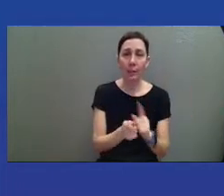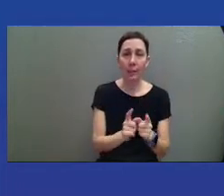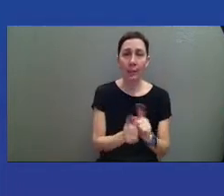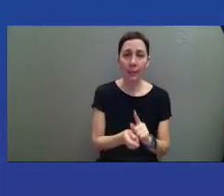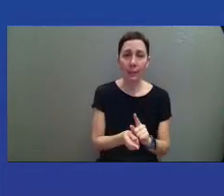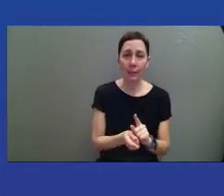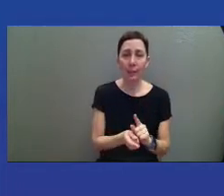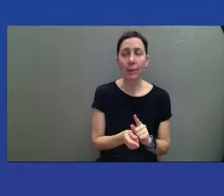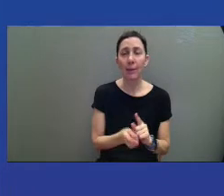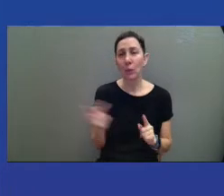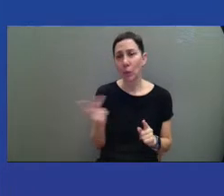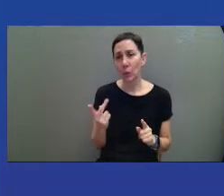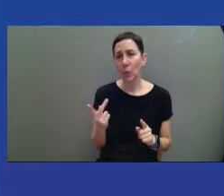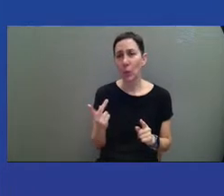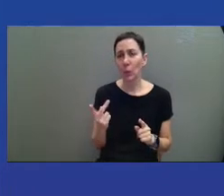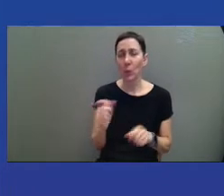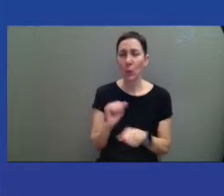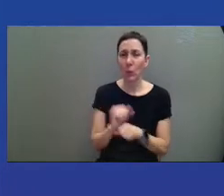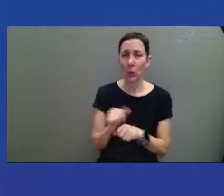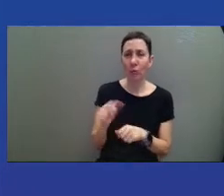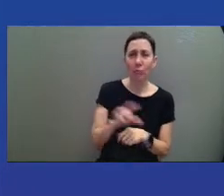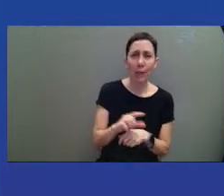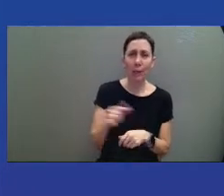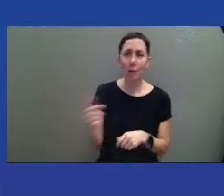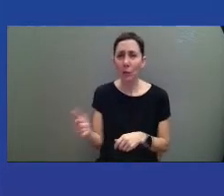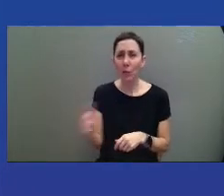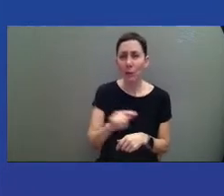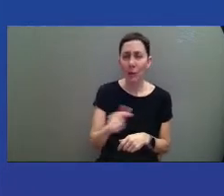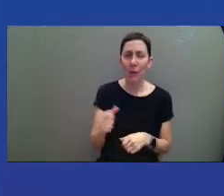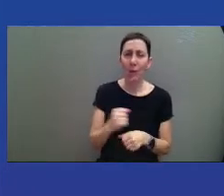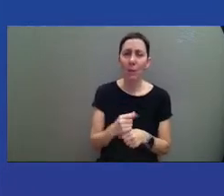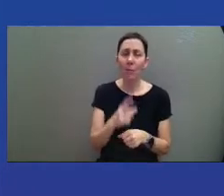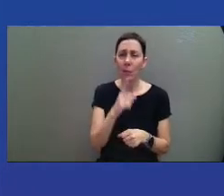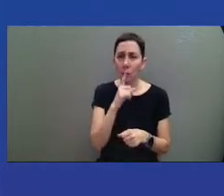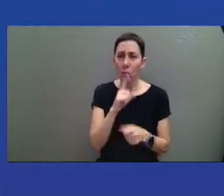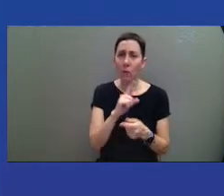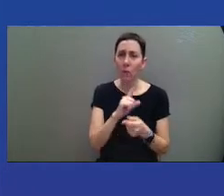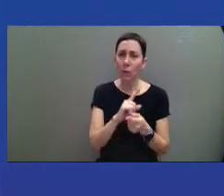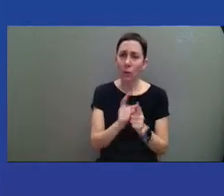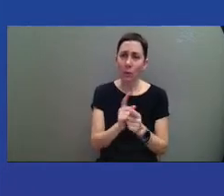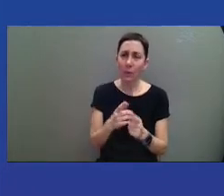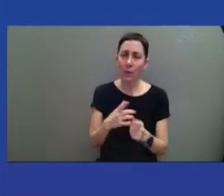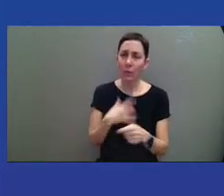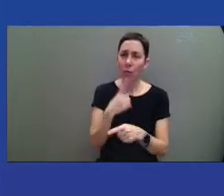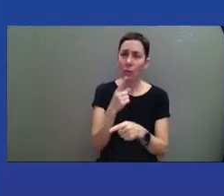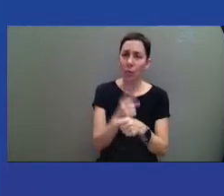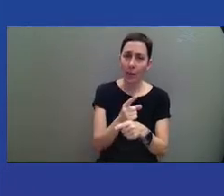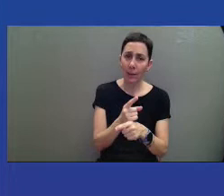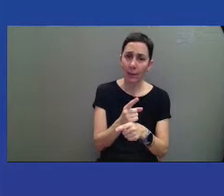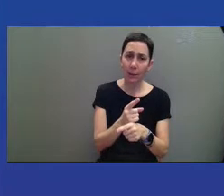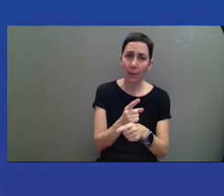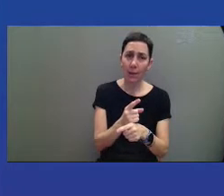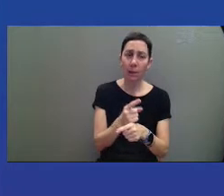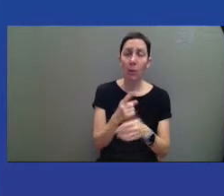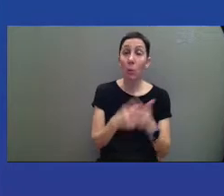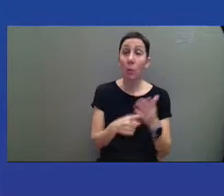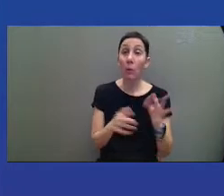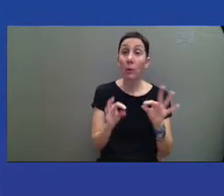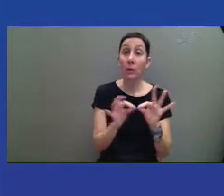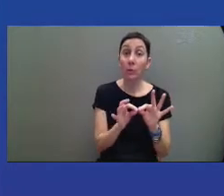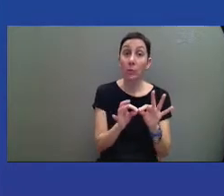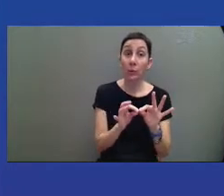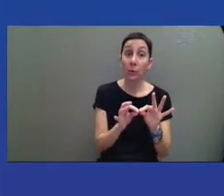lot of work back and forth trying to make sure that the translations were pono, they were right, that the things that were important